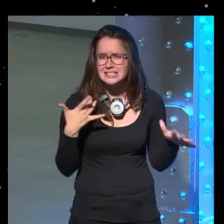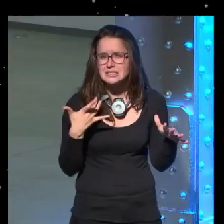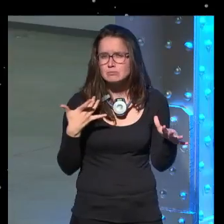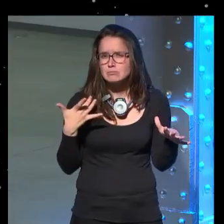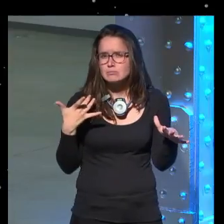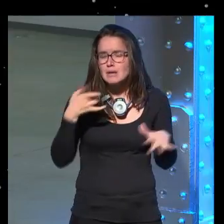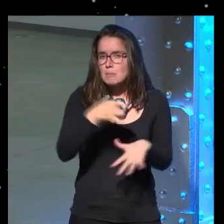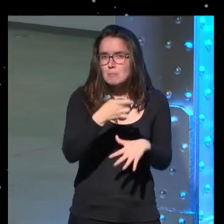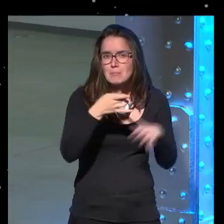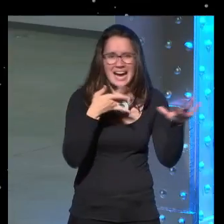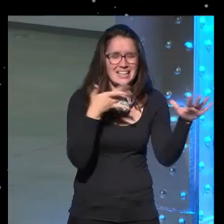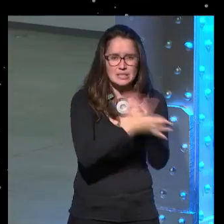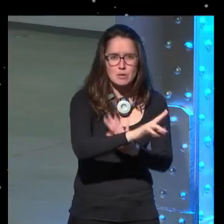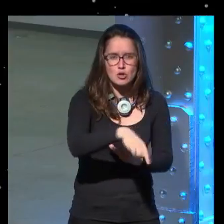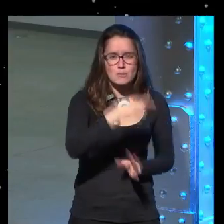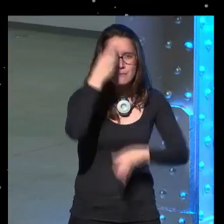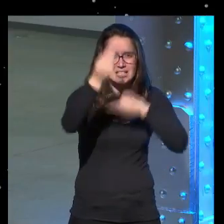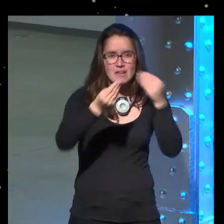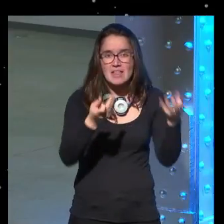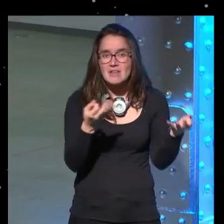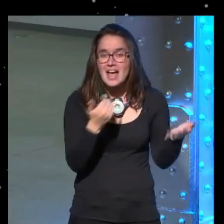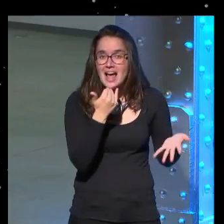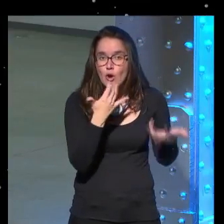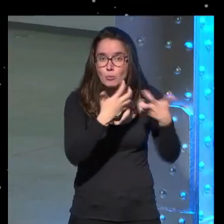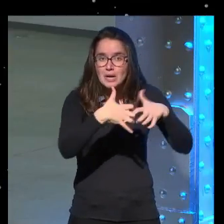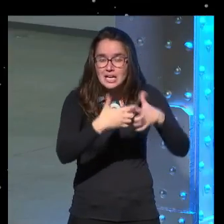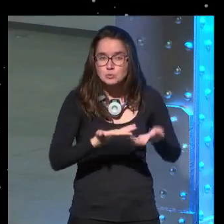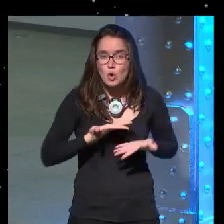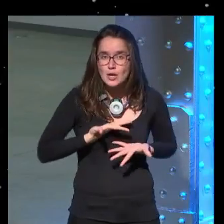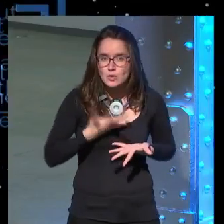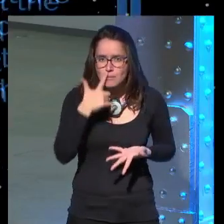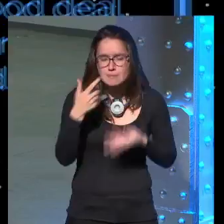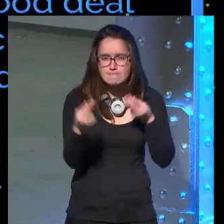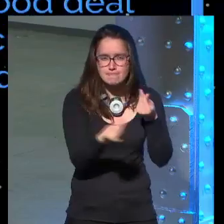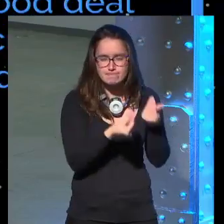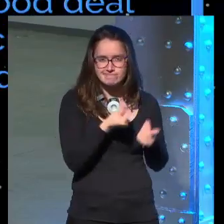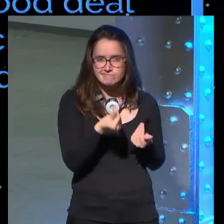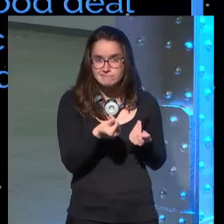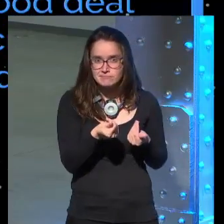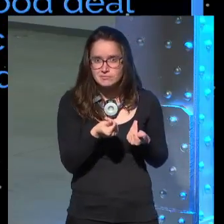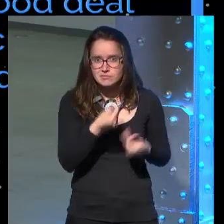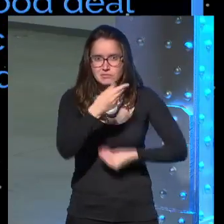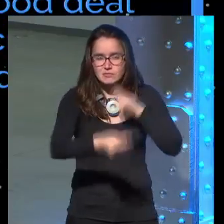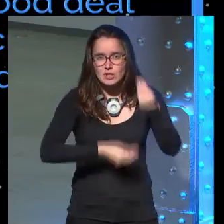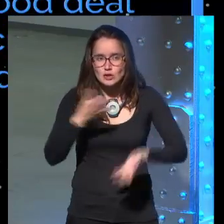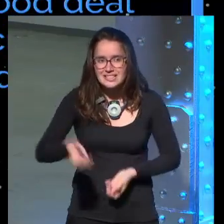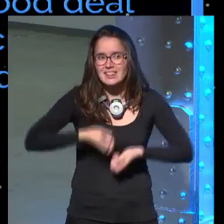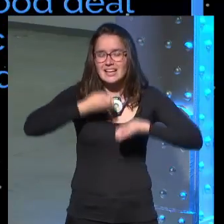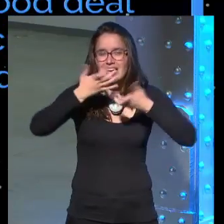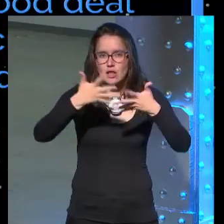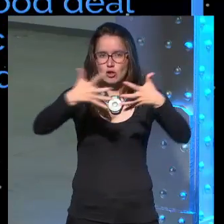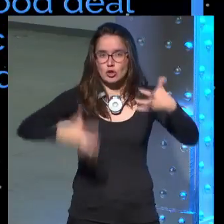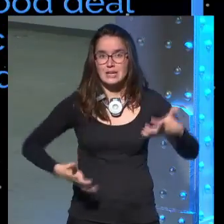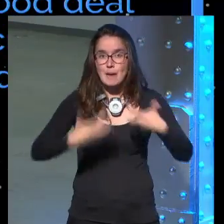that surely there must be some mechanism that will help us to predict this. And he made this very famous statement. He said, "Quantum mechanics